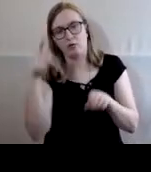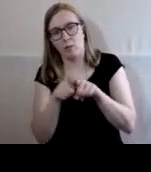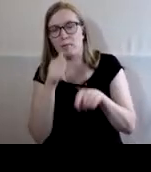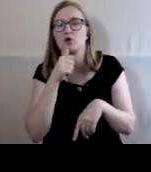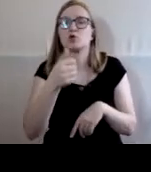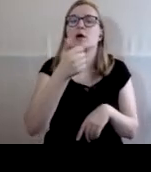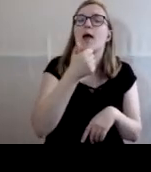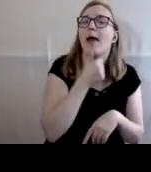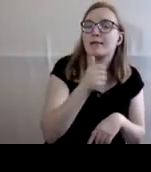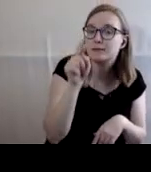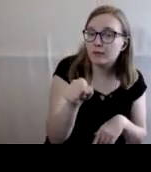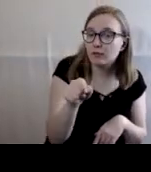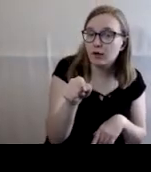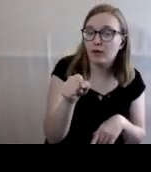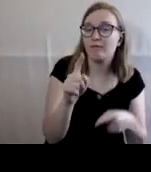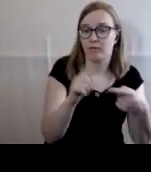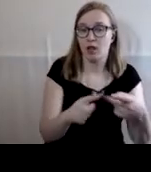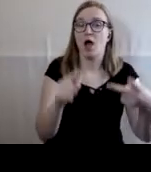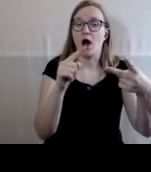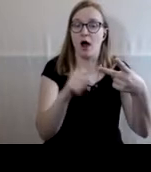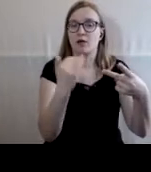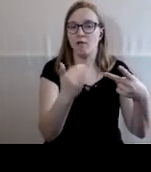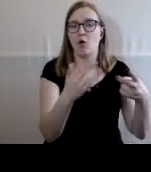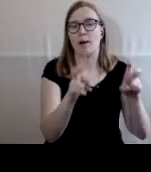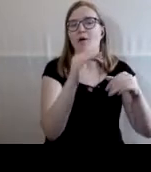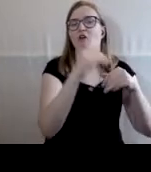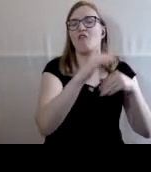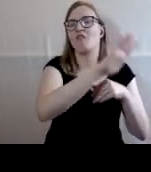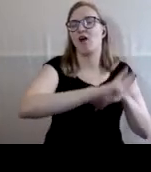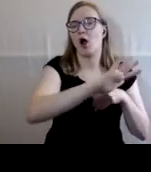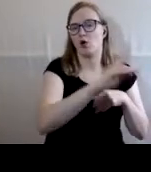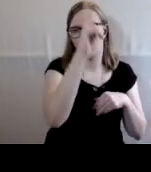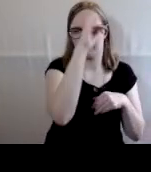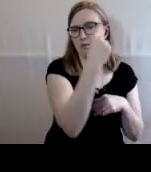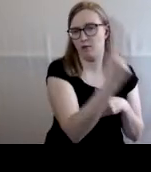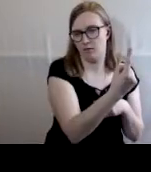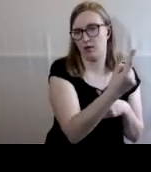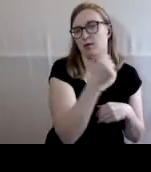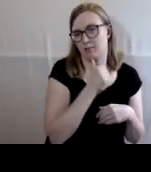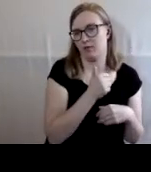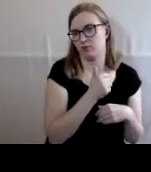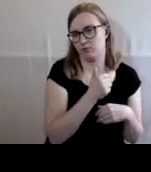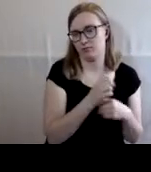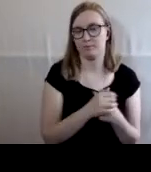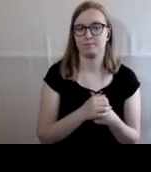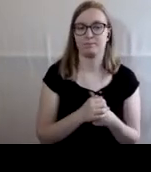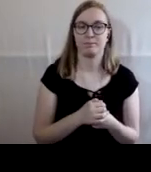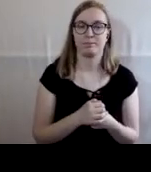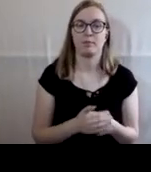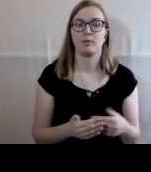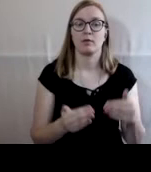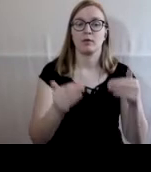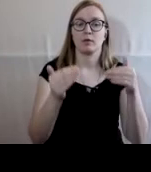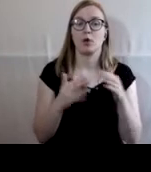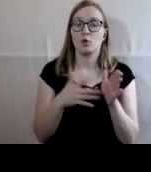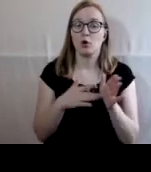they may be seen as valuable in that subject area. The process is to compare the subject matter taught, what is